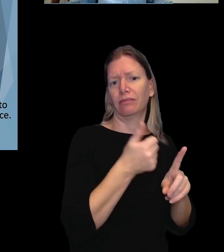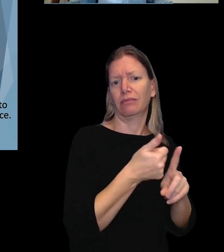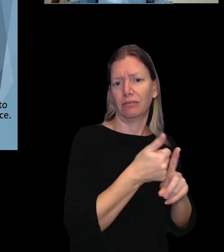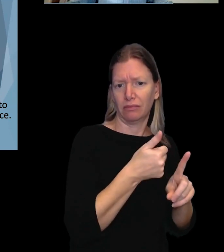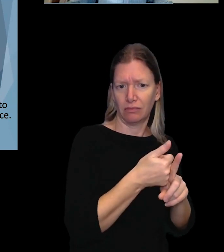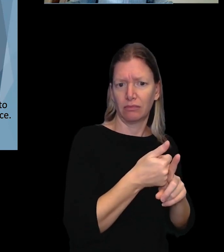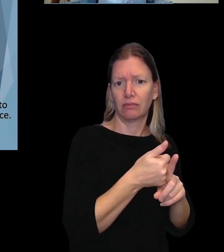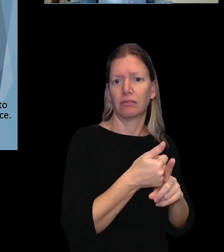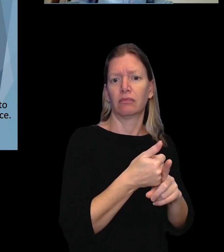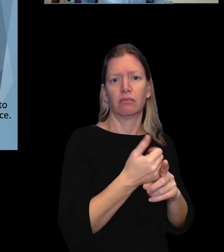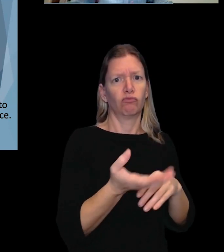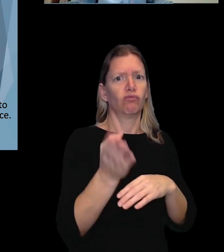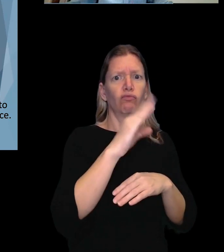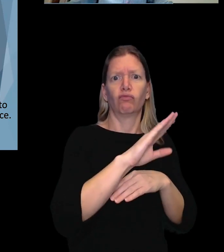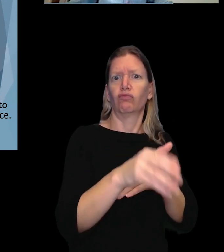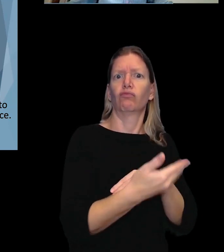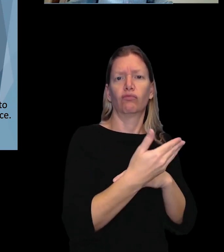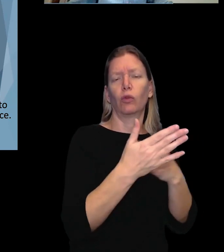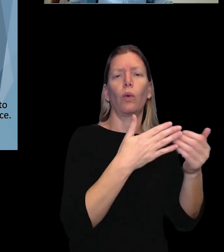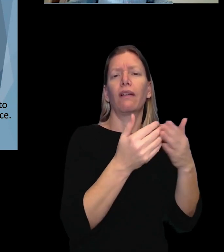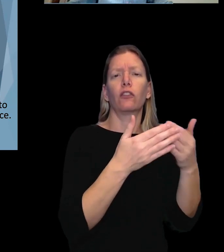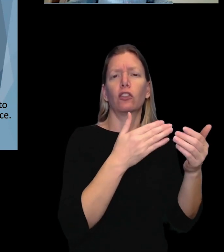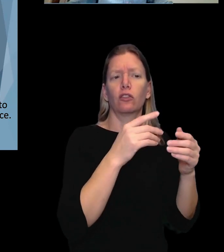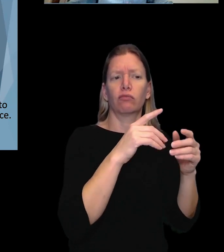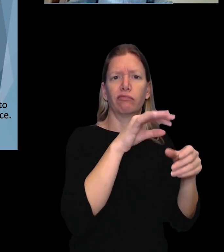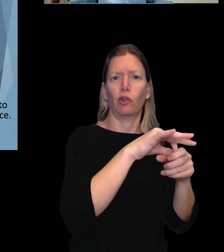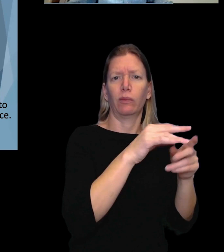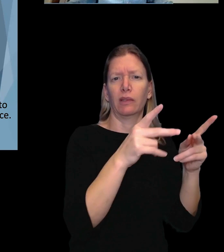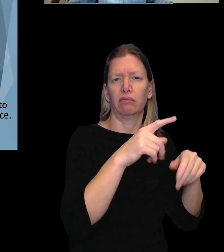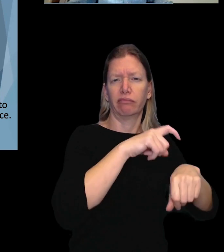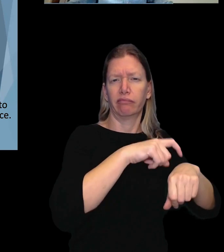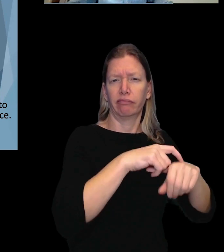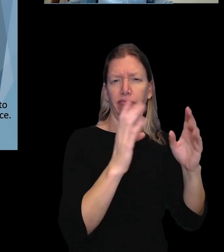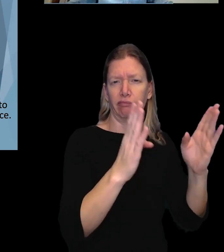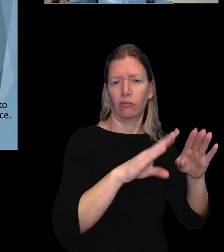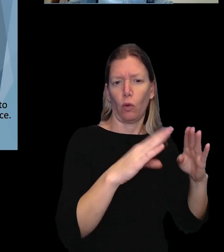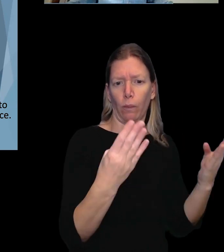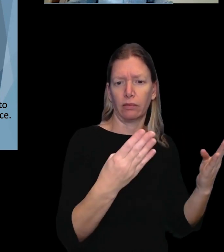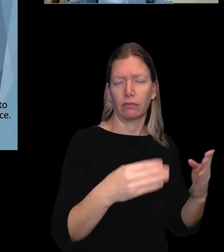disability throughout the hours that the polling place is open.